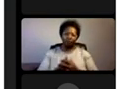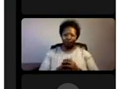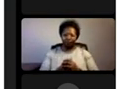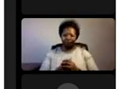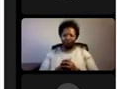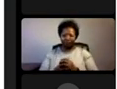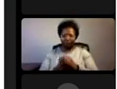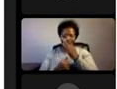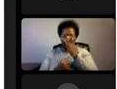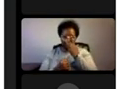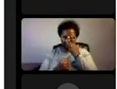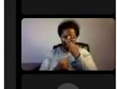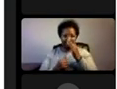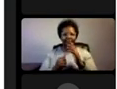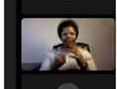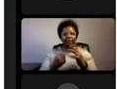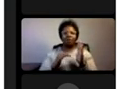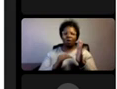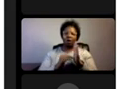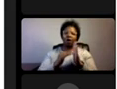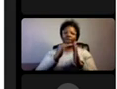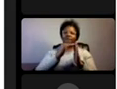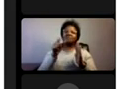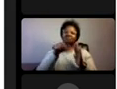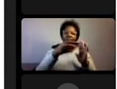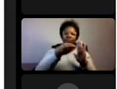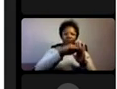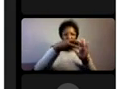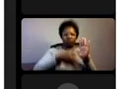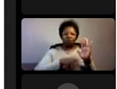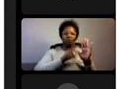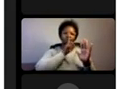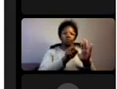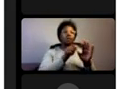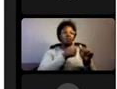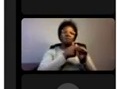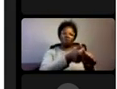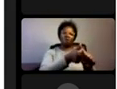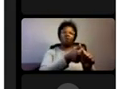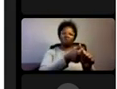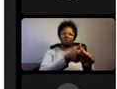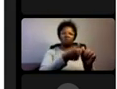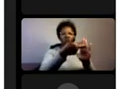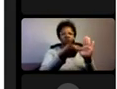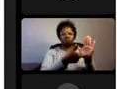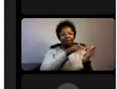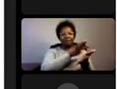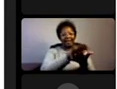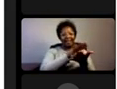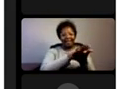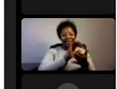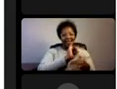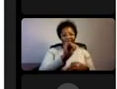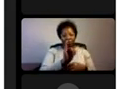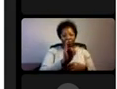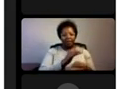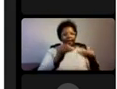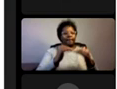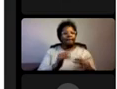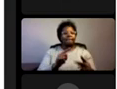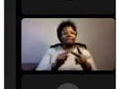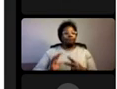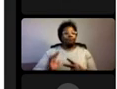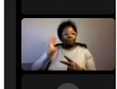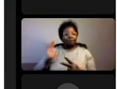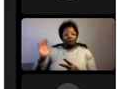And we'll often students apply with our ask, look protocol as they arrive on campus as well. As it relates to keeping you informed, as we've done in the past,